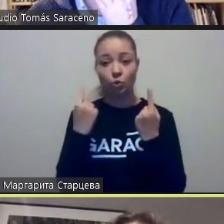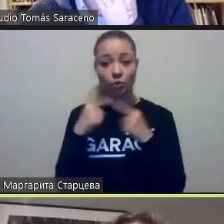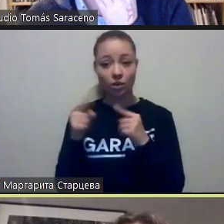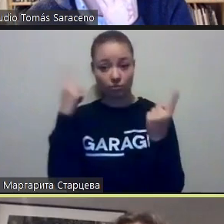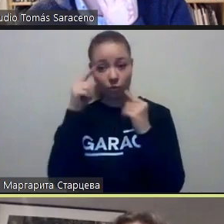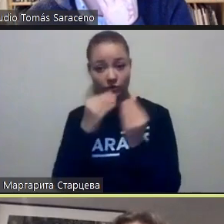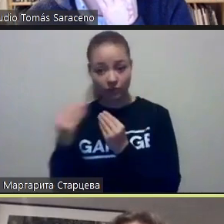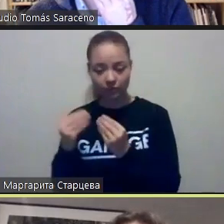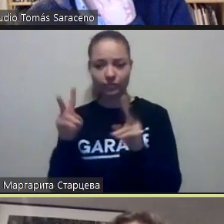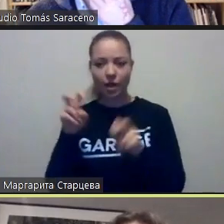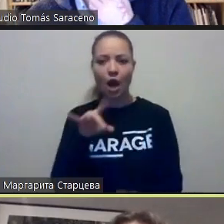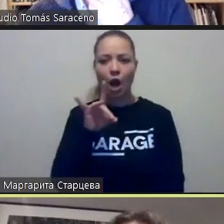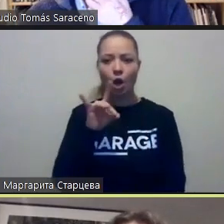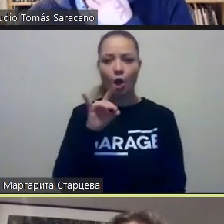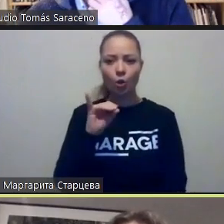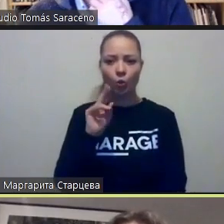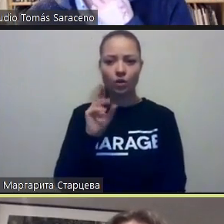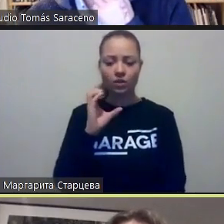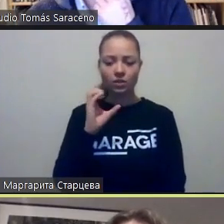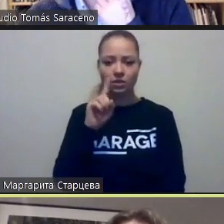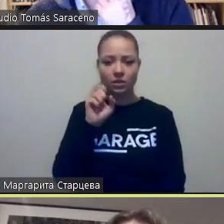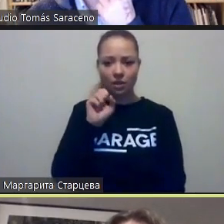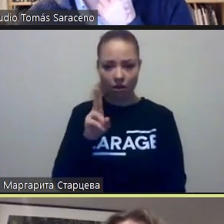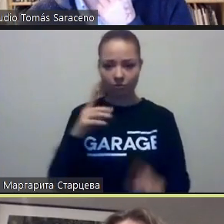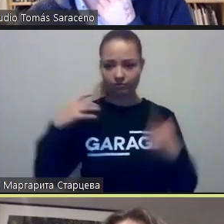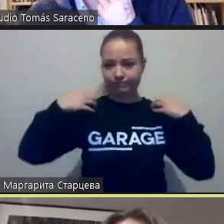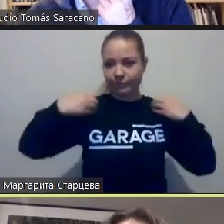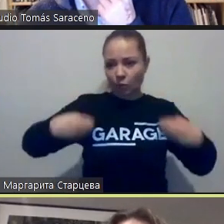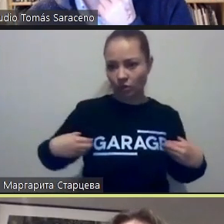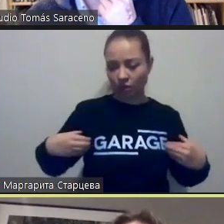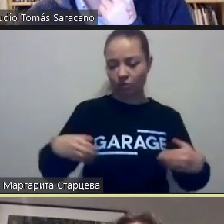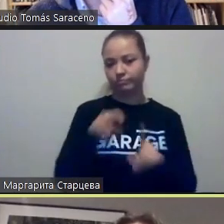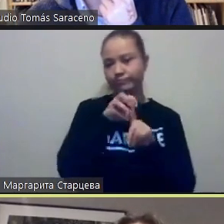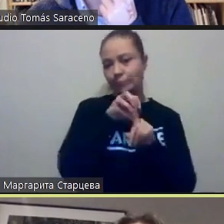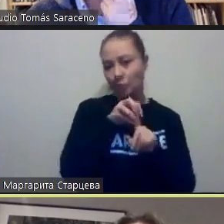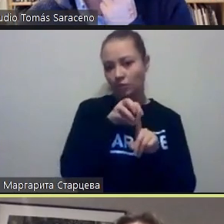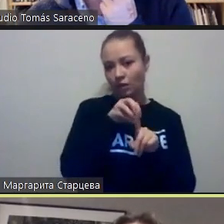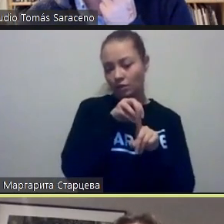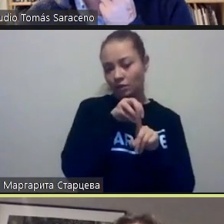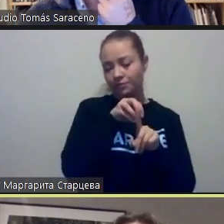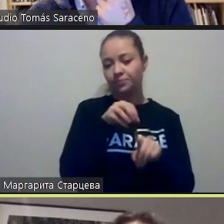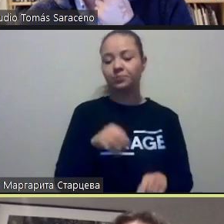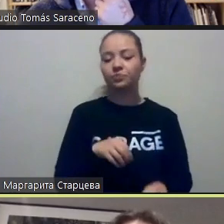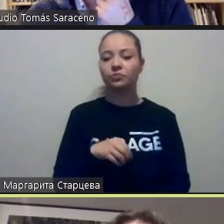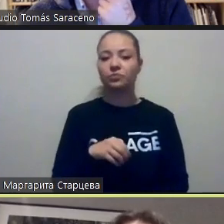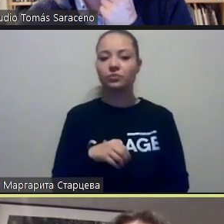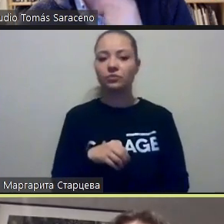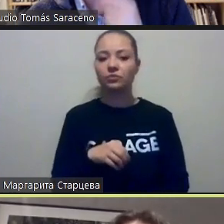working with another work by Tomas. This is the Aerocene Explorer backpack.